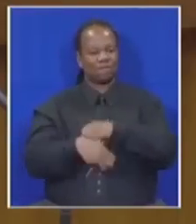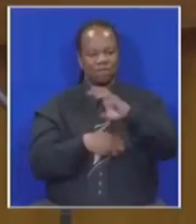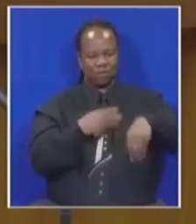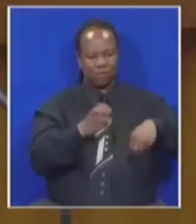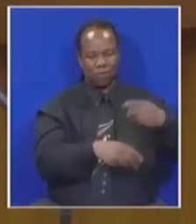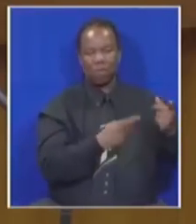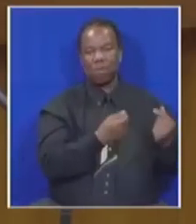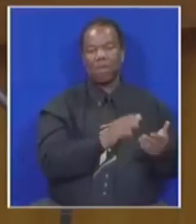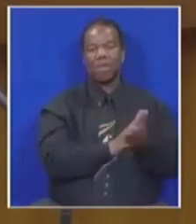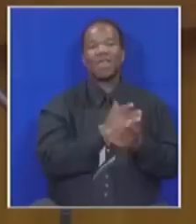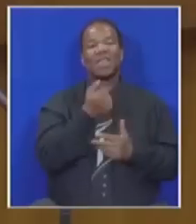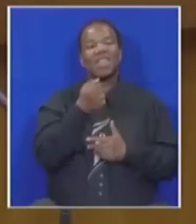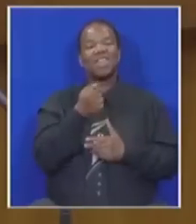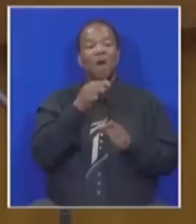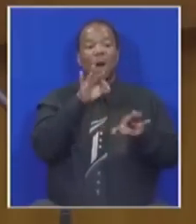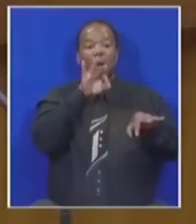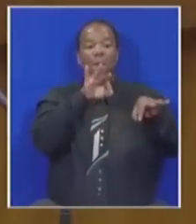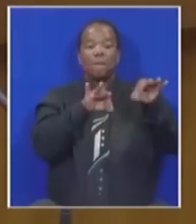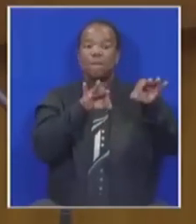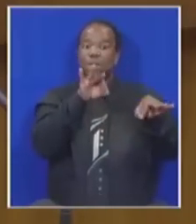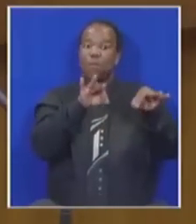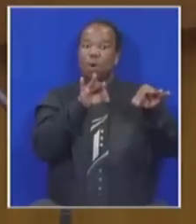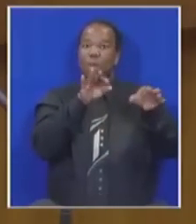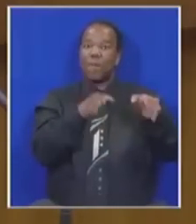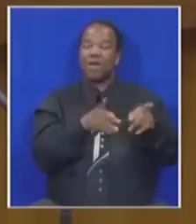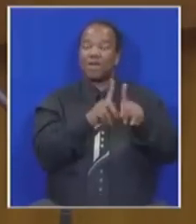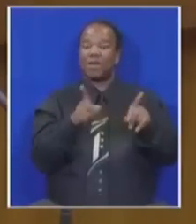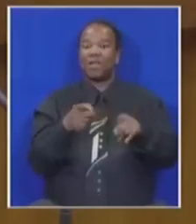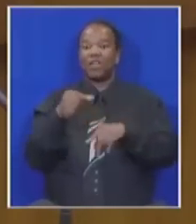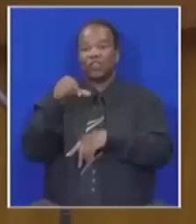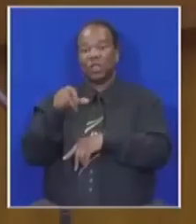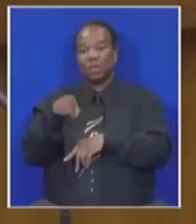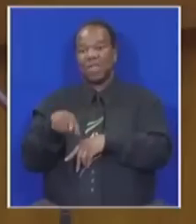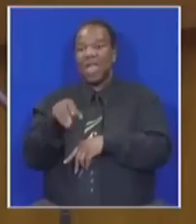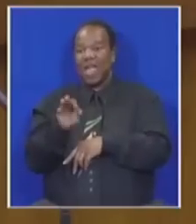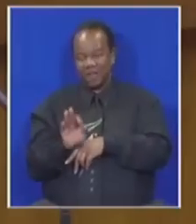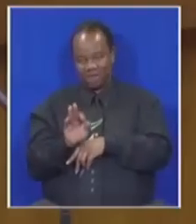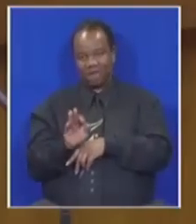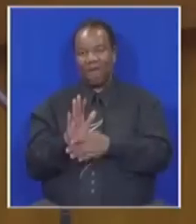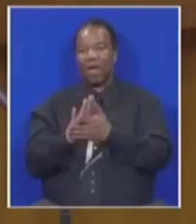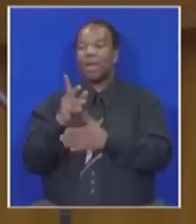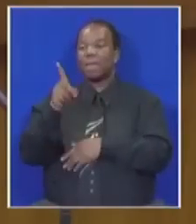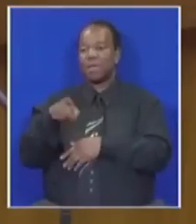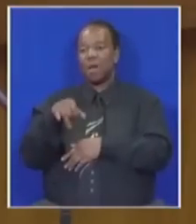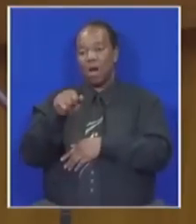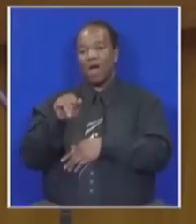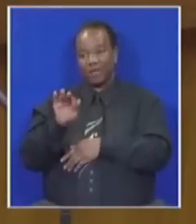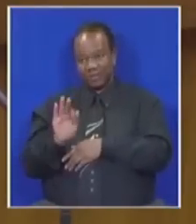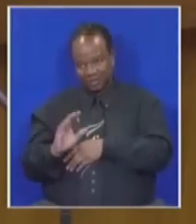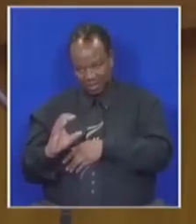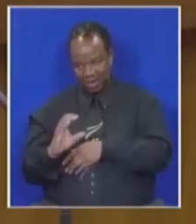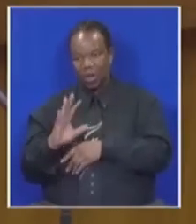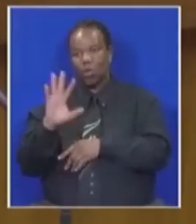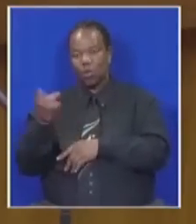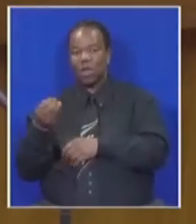Gupta puppet controls the National Treasury, pension fund money at the PIC will be looted to